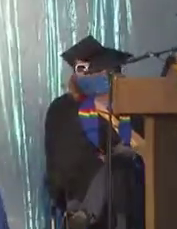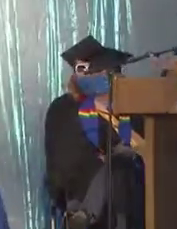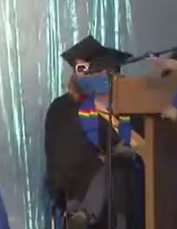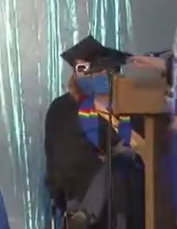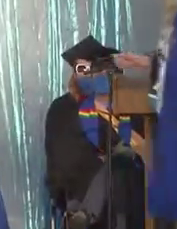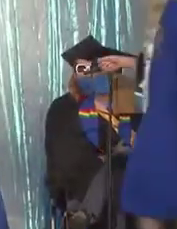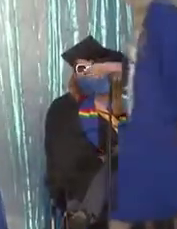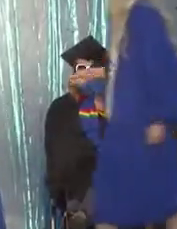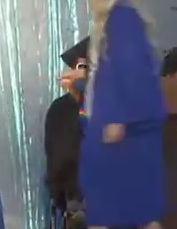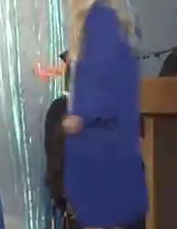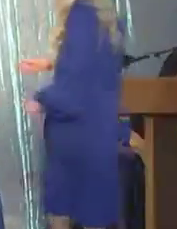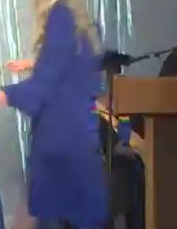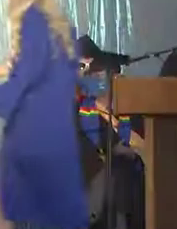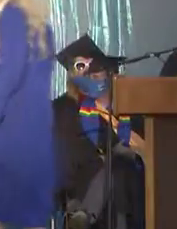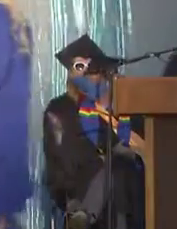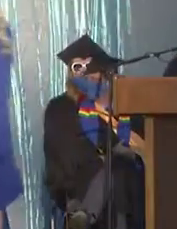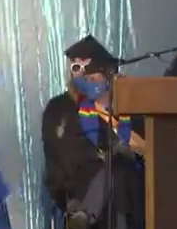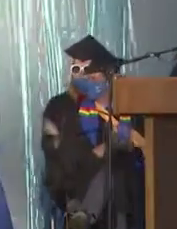Kerrigan Foster.